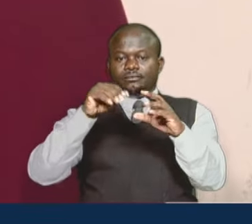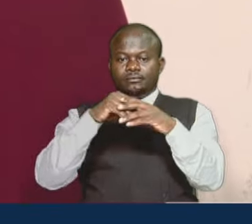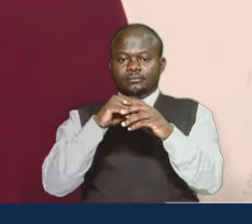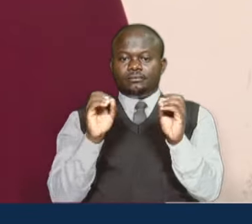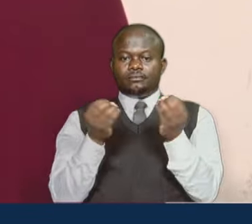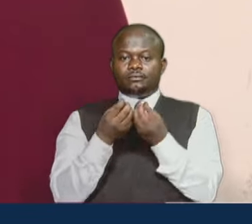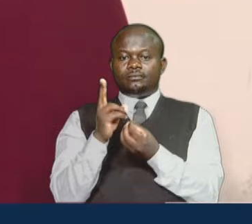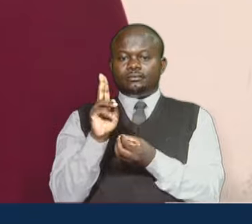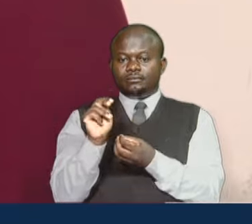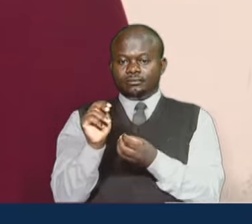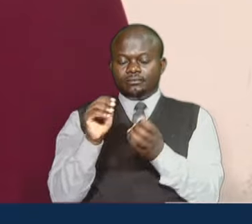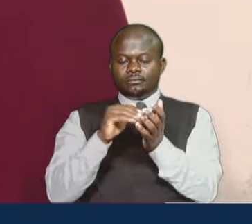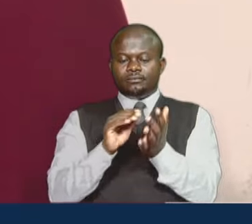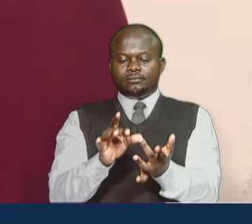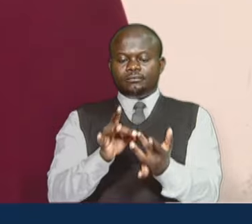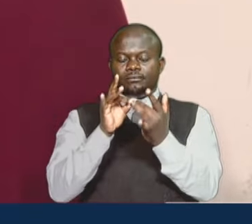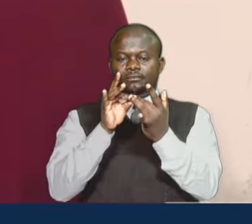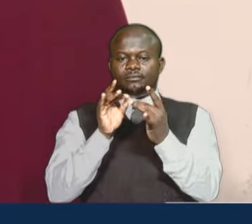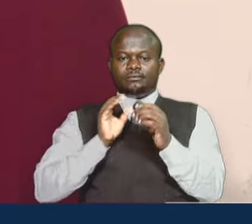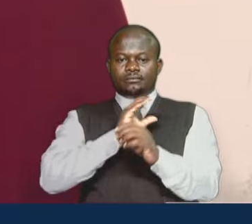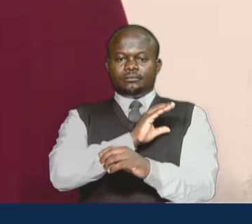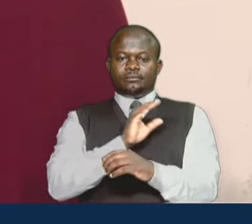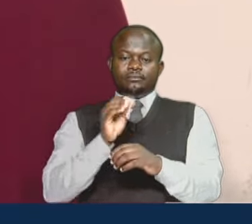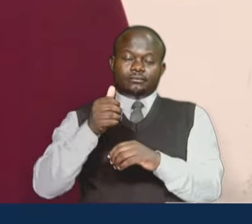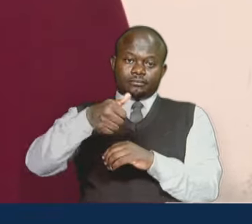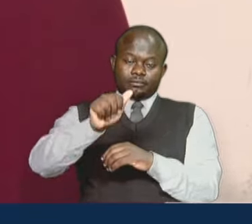w'abibumbye, by'umwihariko akanama kawo